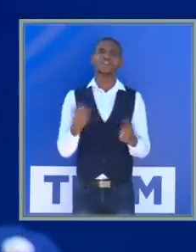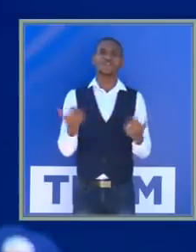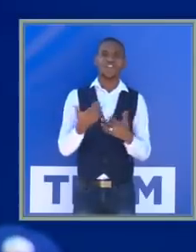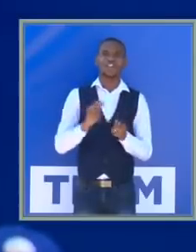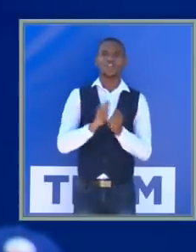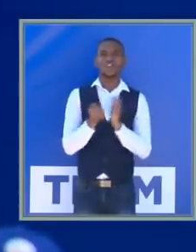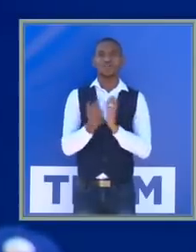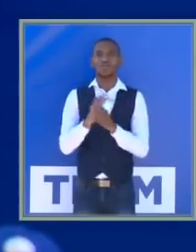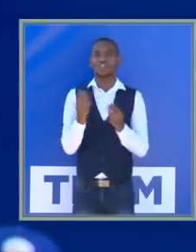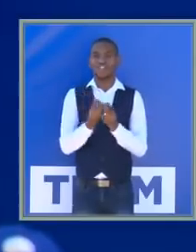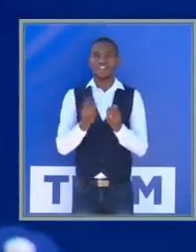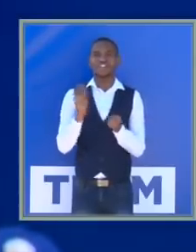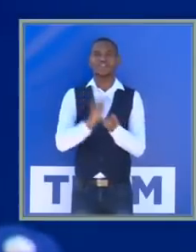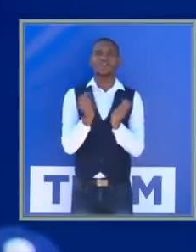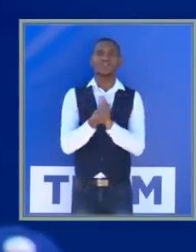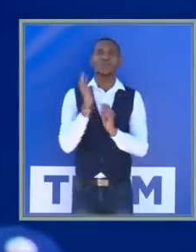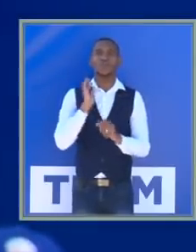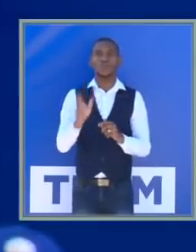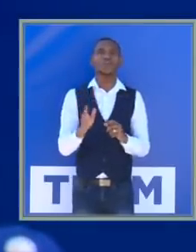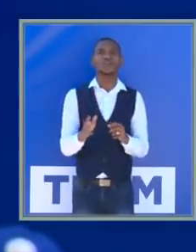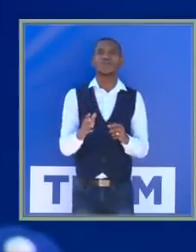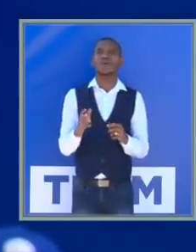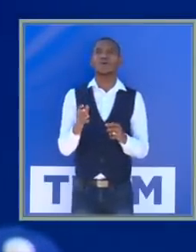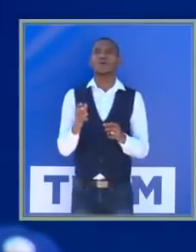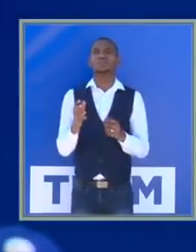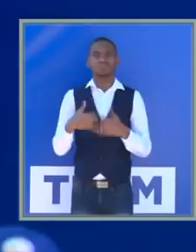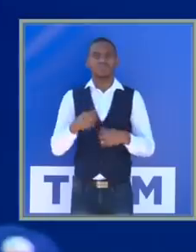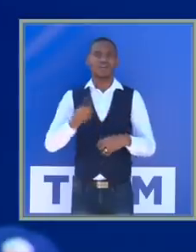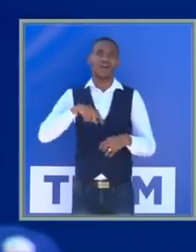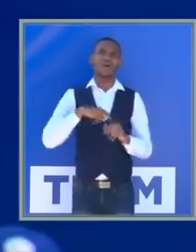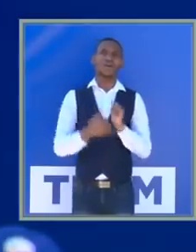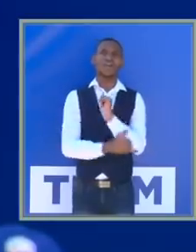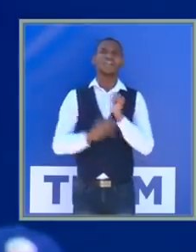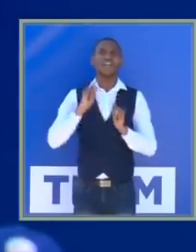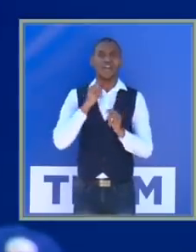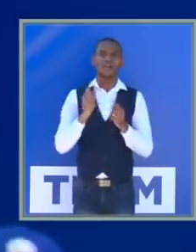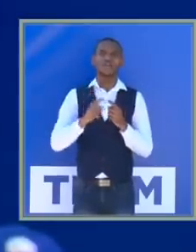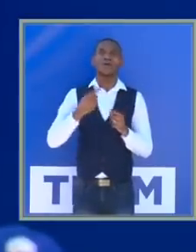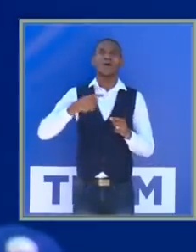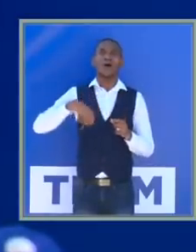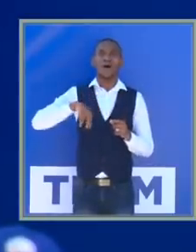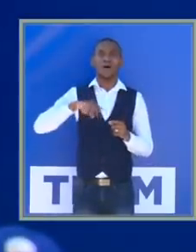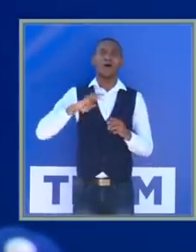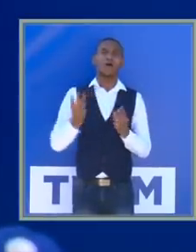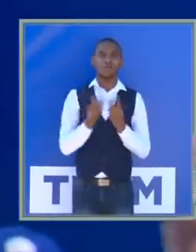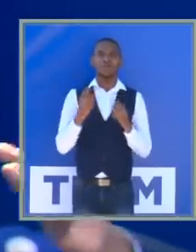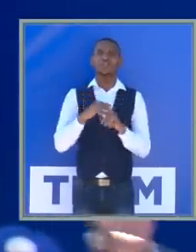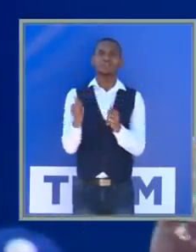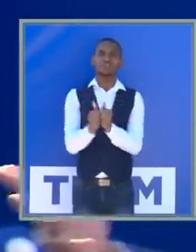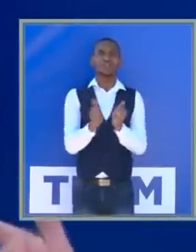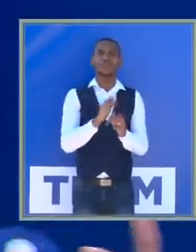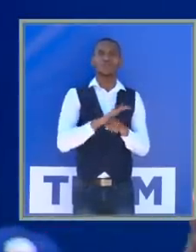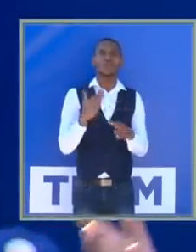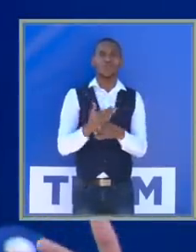Because if things change, it will paralyze our country. They lie to people, they say coalitions don't work. They say we